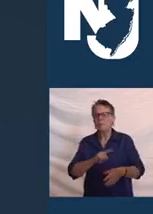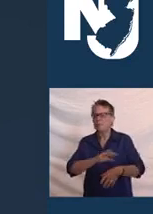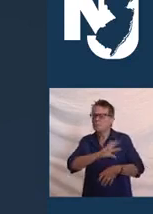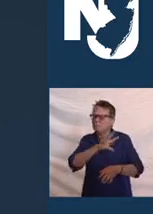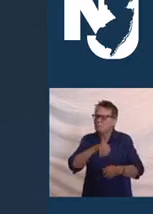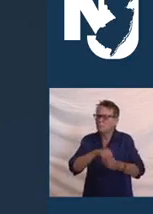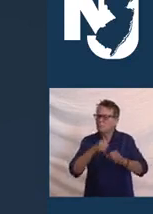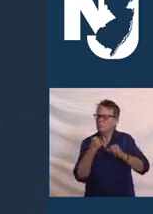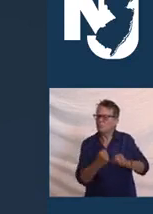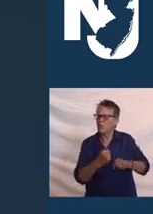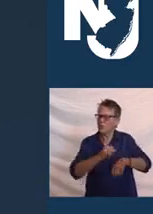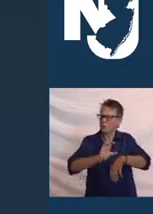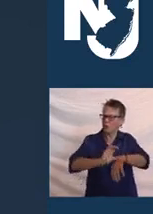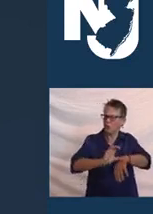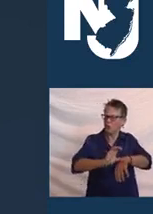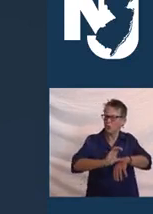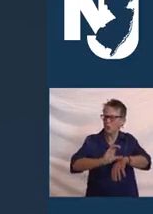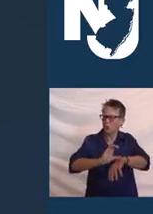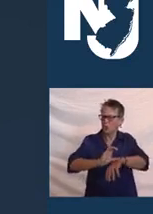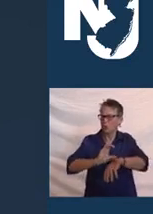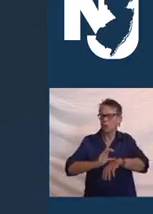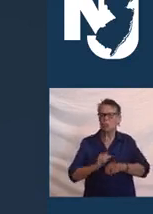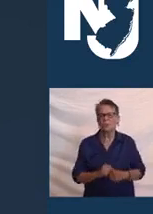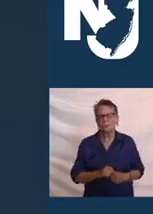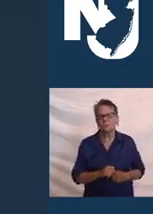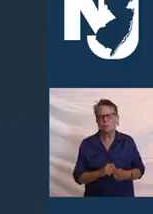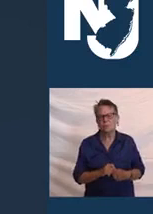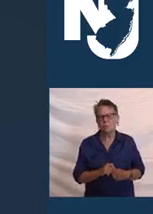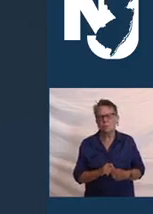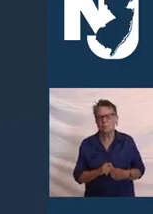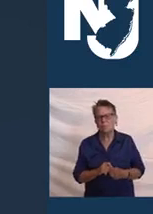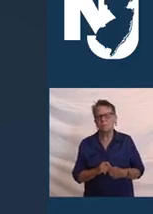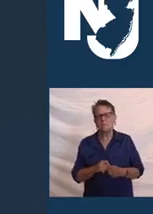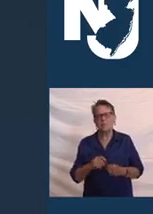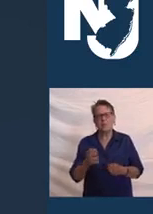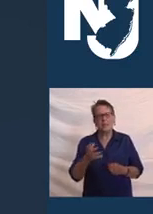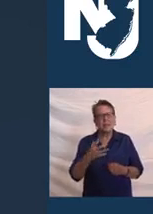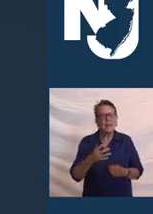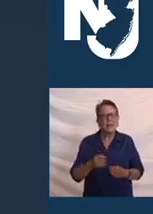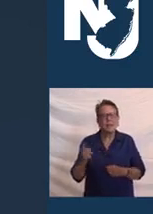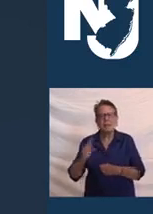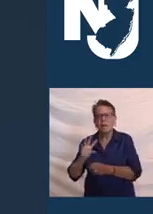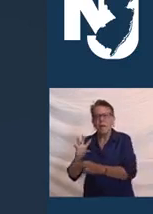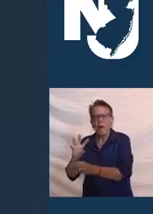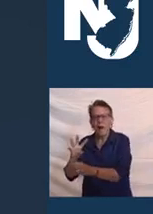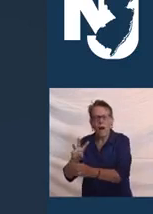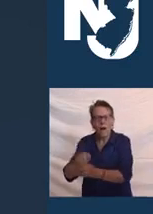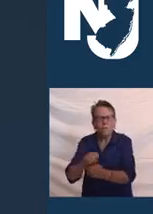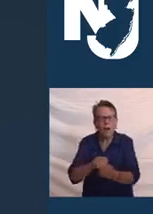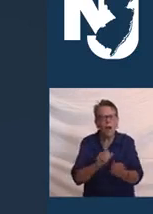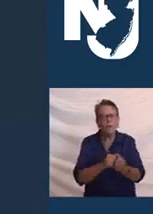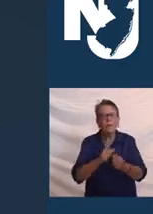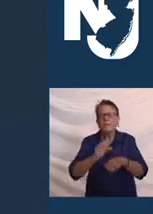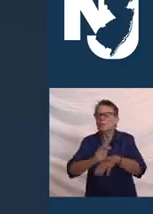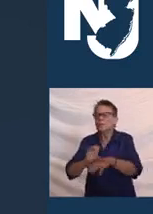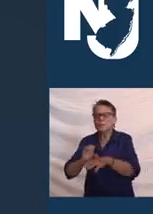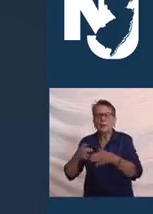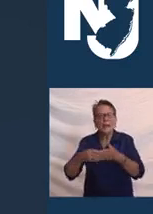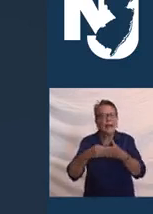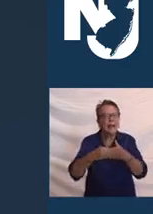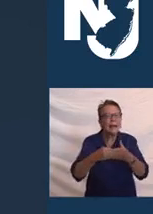of Plainfield, serving as a deacon in multiple church leadership positions and on numerous church